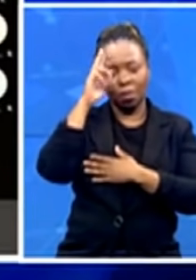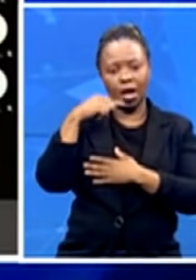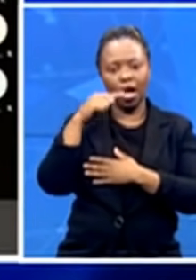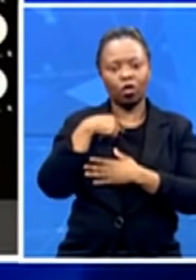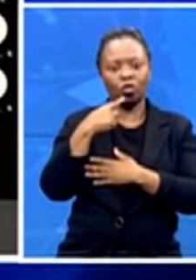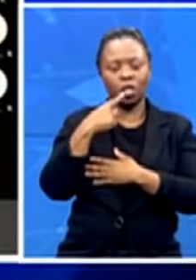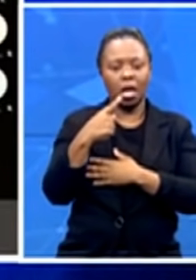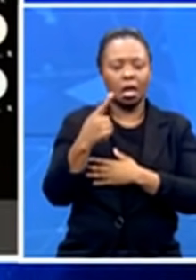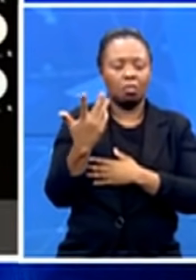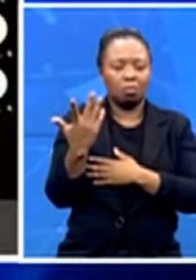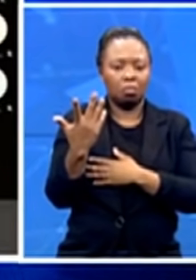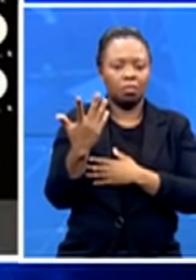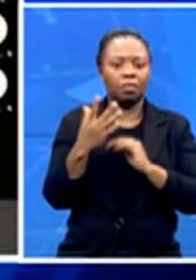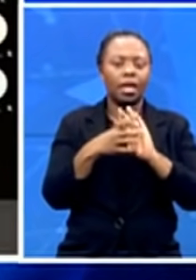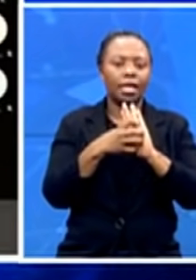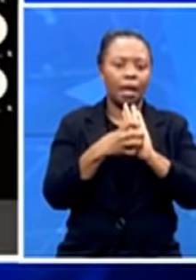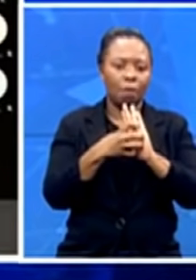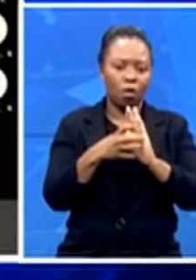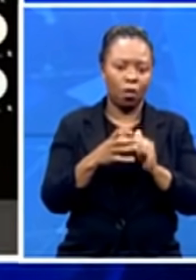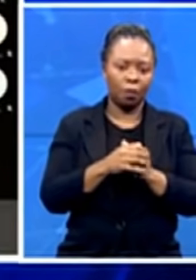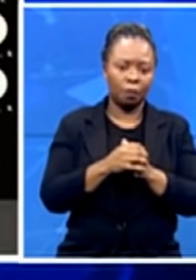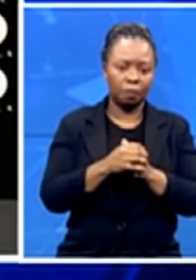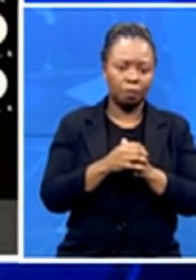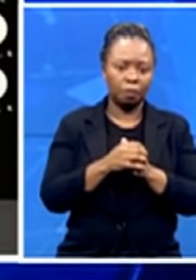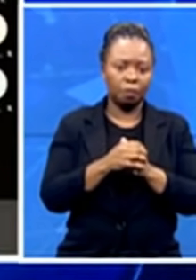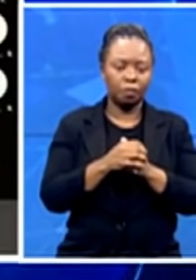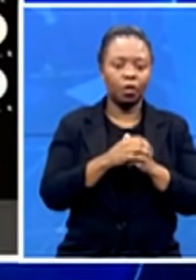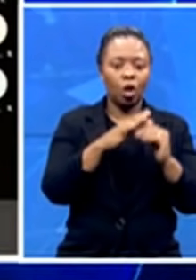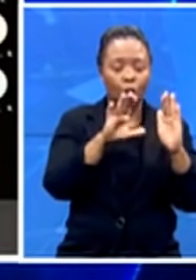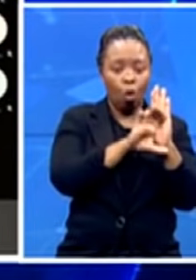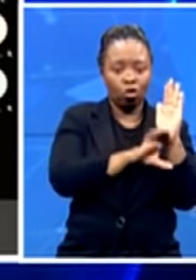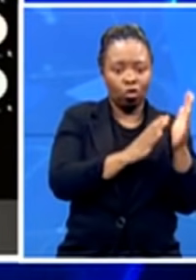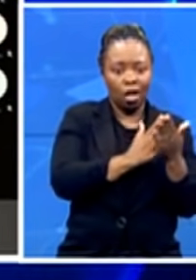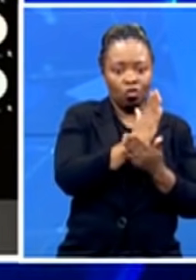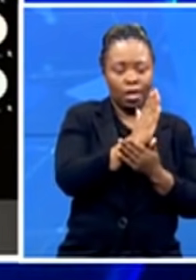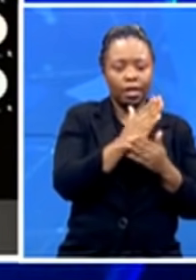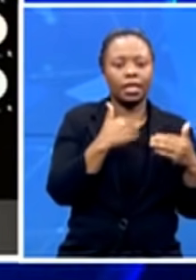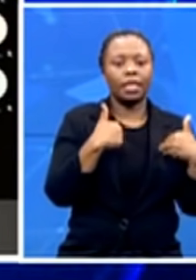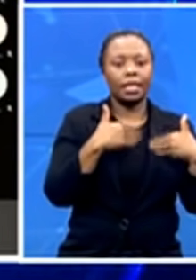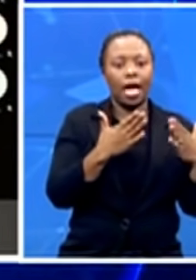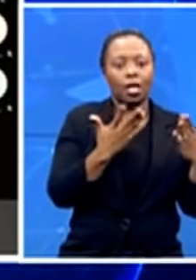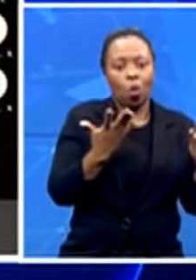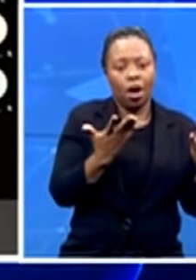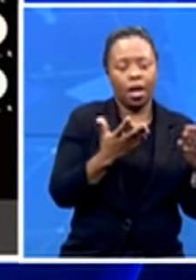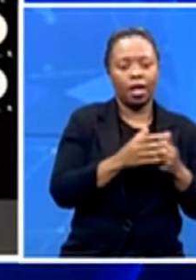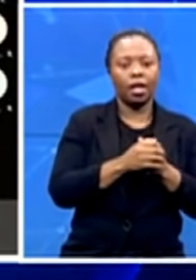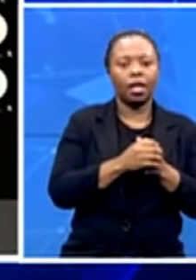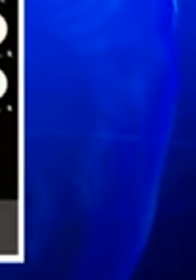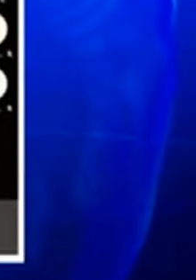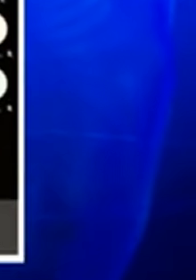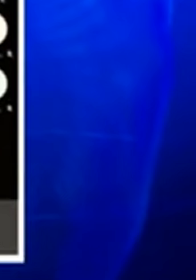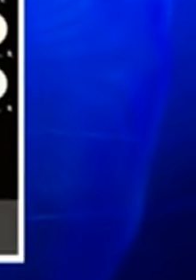a specified constitutional right that arises only in the context of an accused's right to a fair trial.